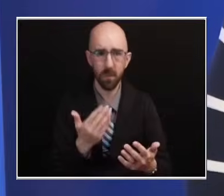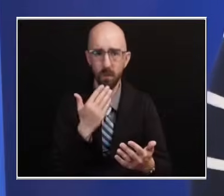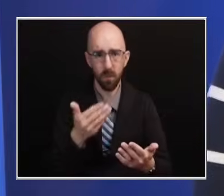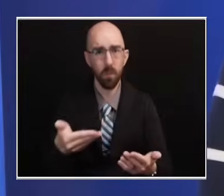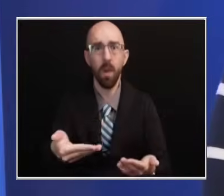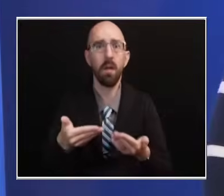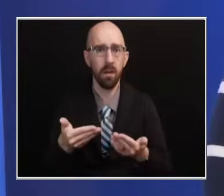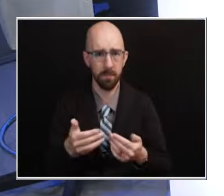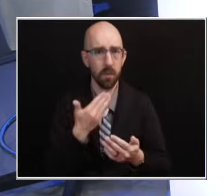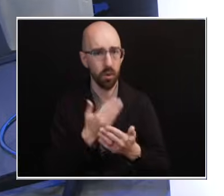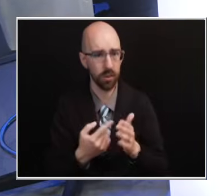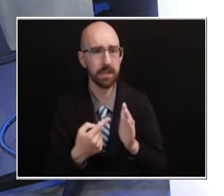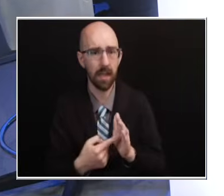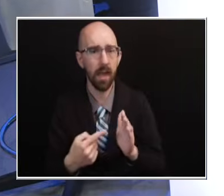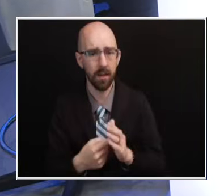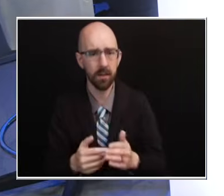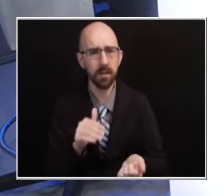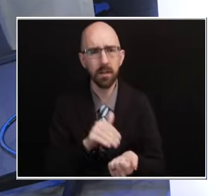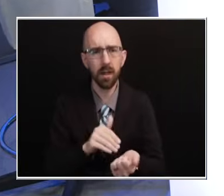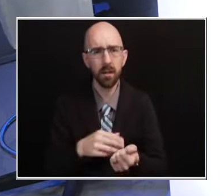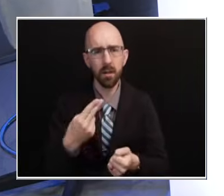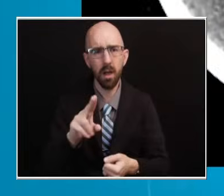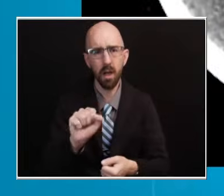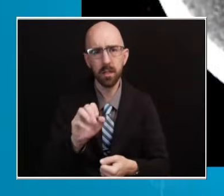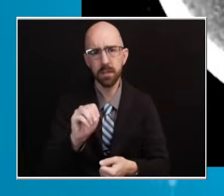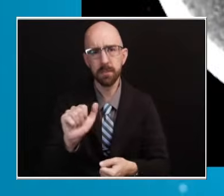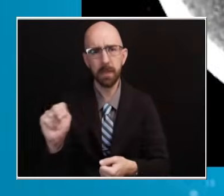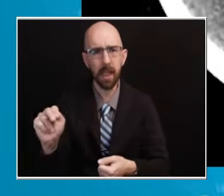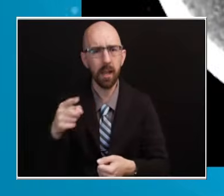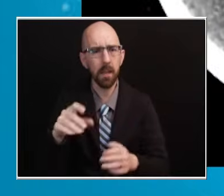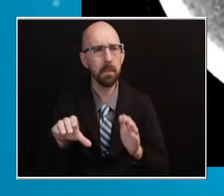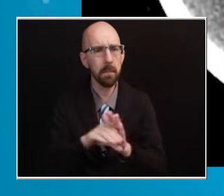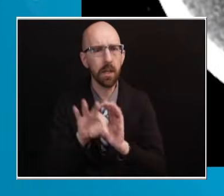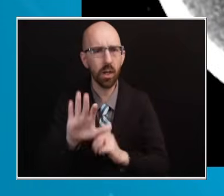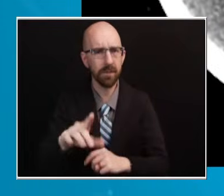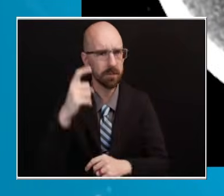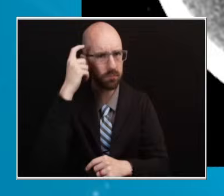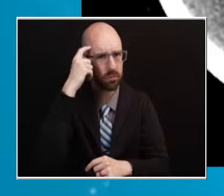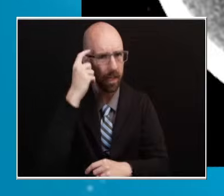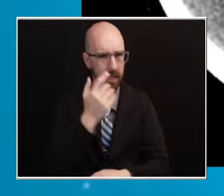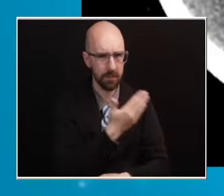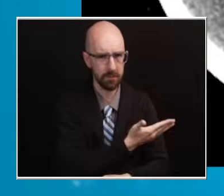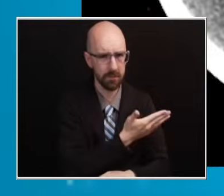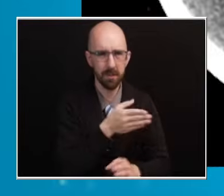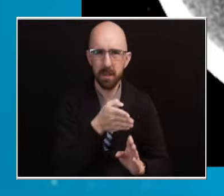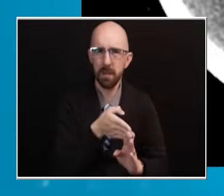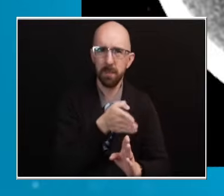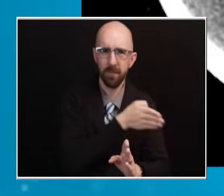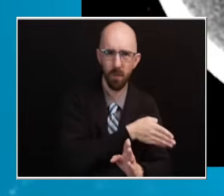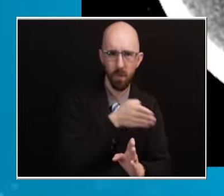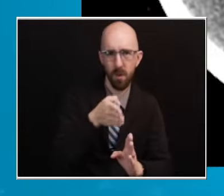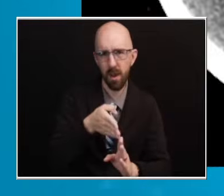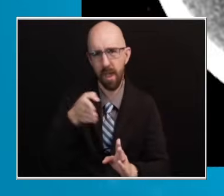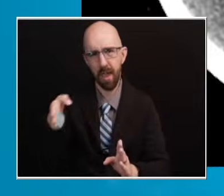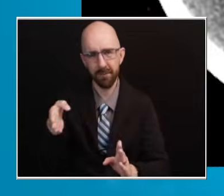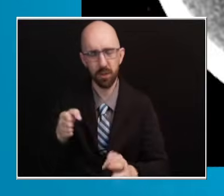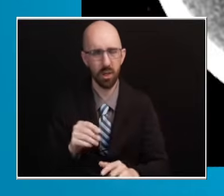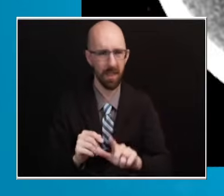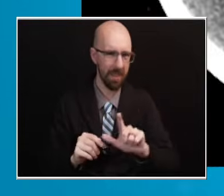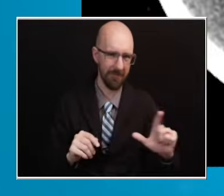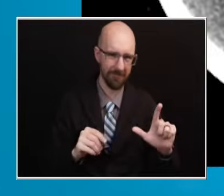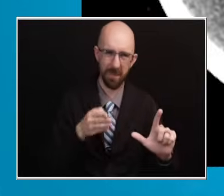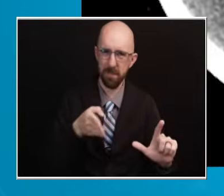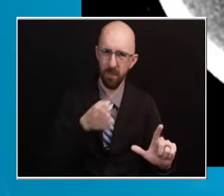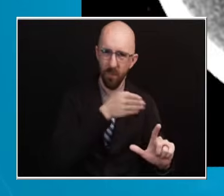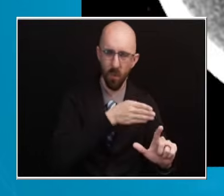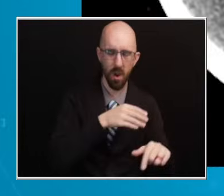of yes. hope. Dr. Husband, here's a picture of Scott's brain, kind of a before and after on the left, and then after, that's the